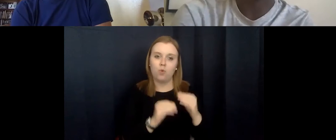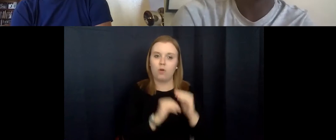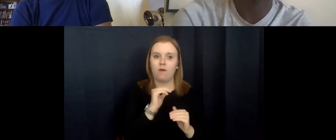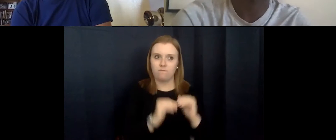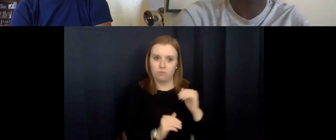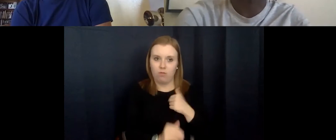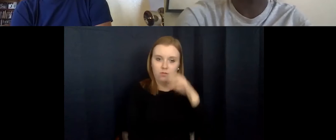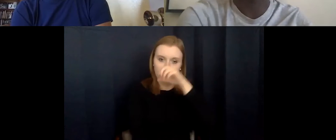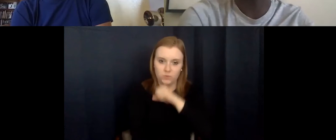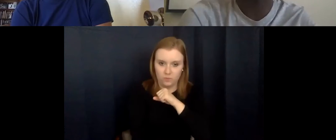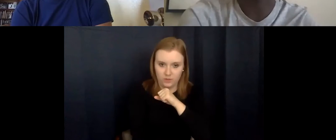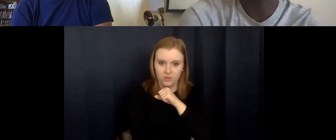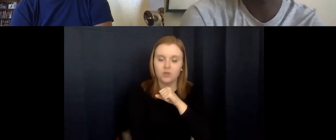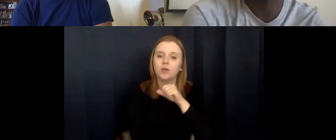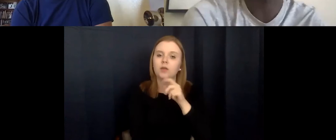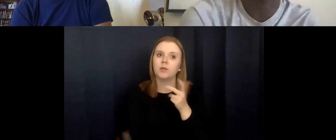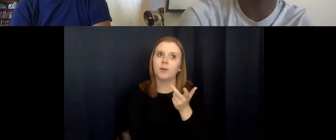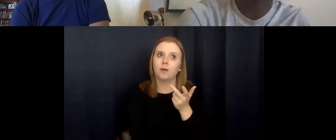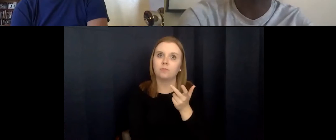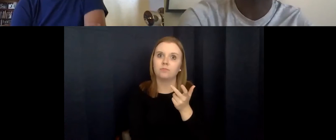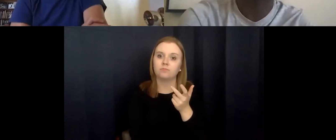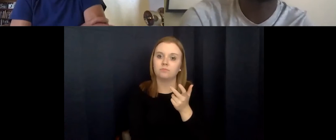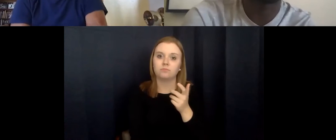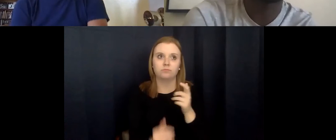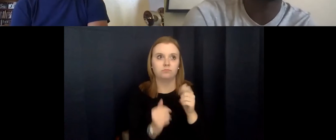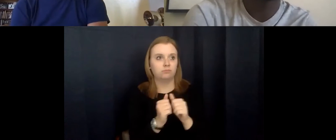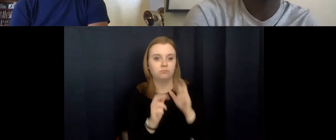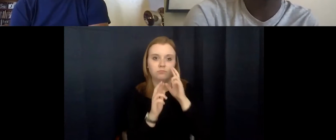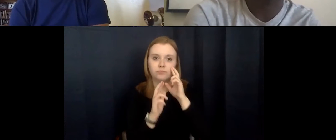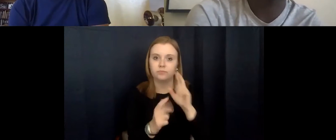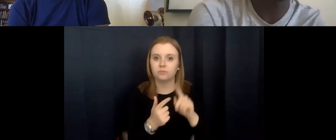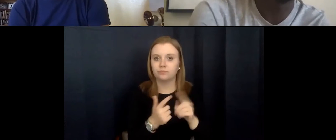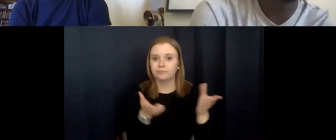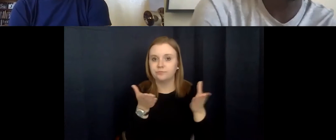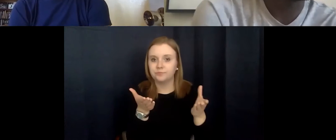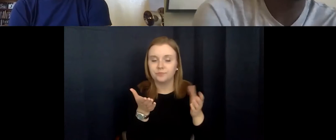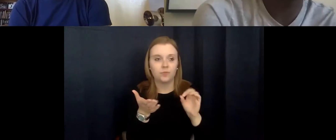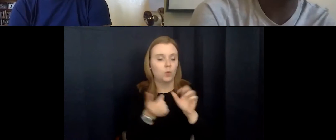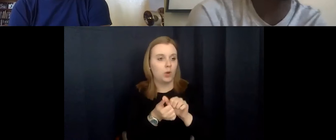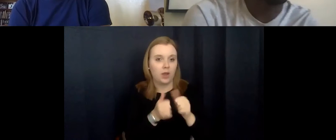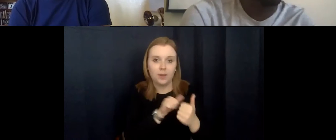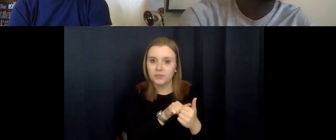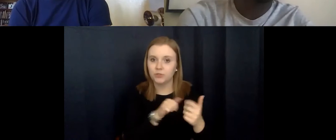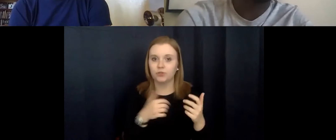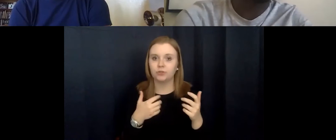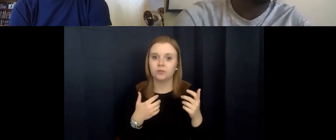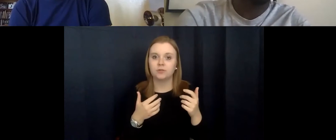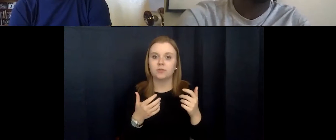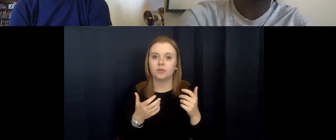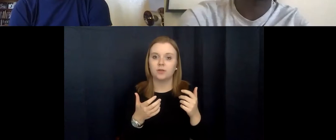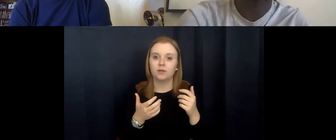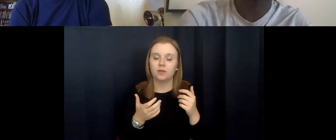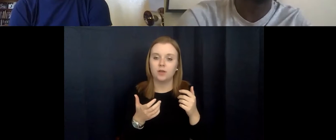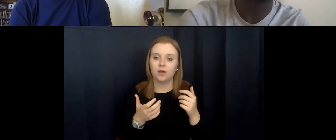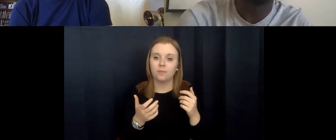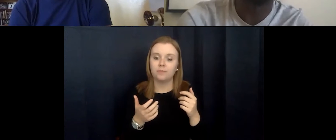everything with respect to service or accommodation, there it's going to be that people will